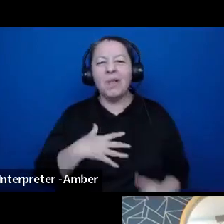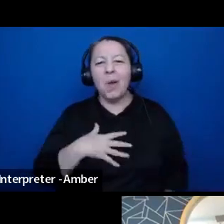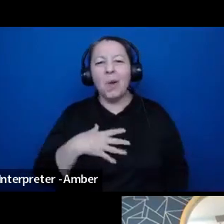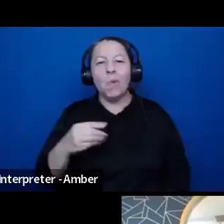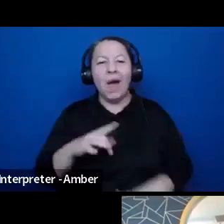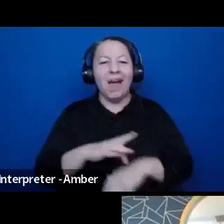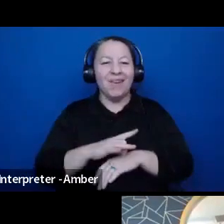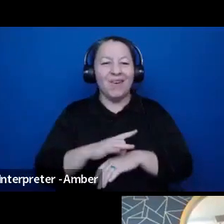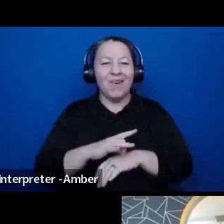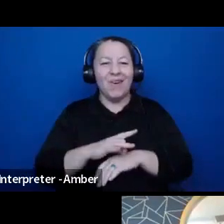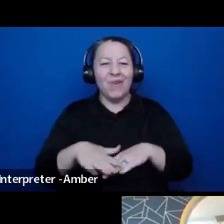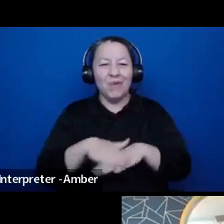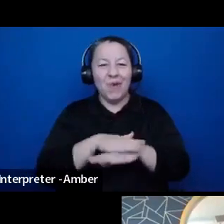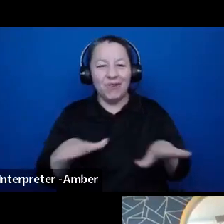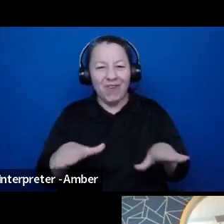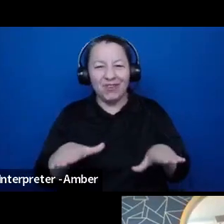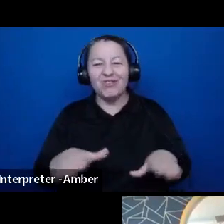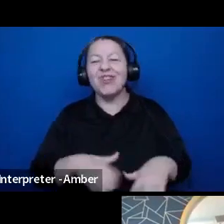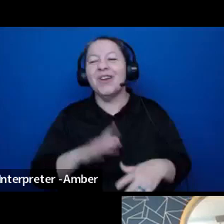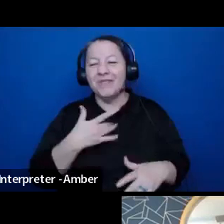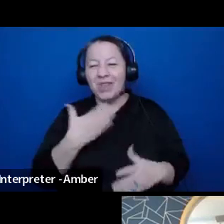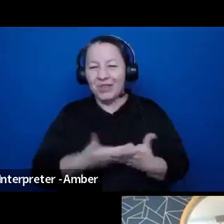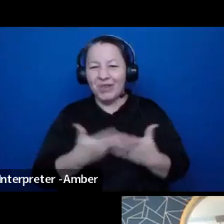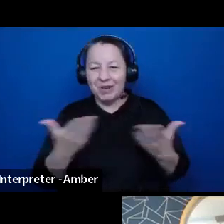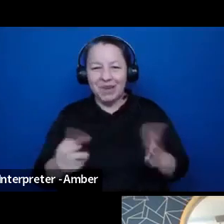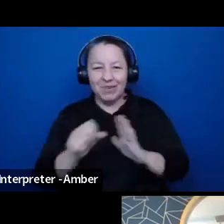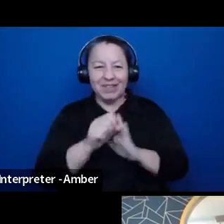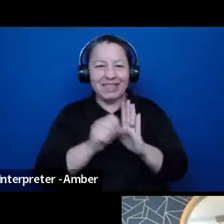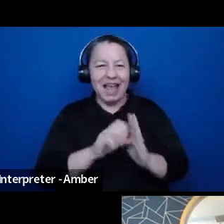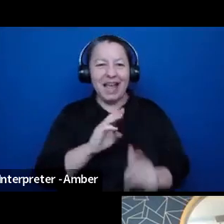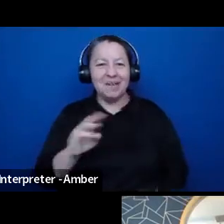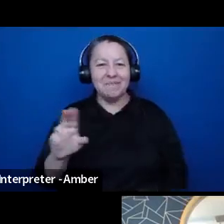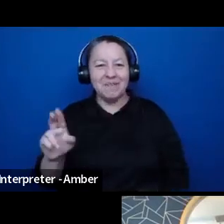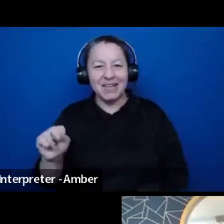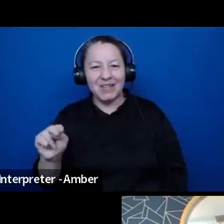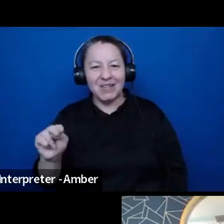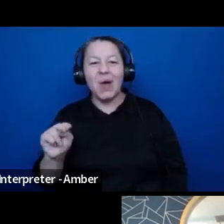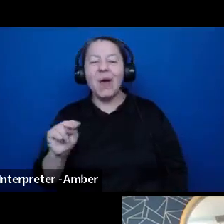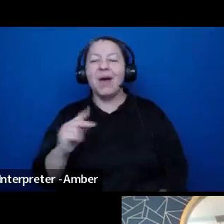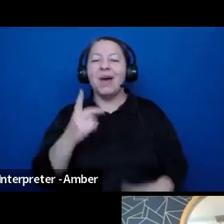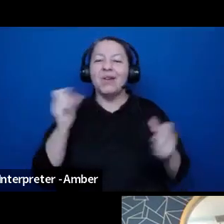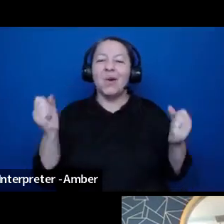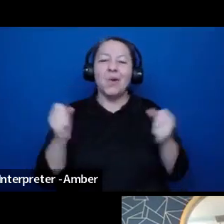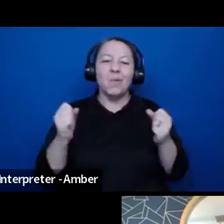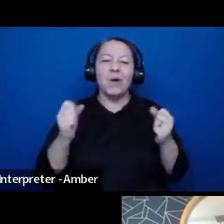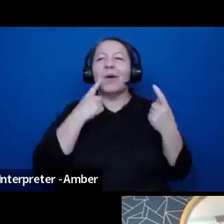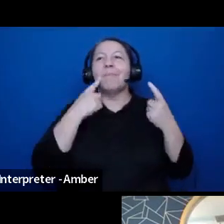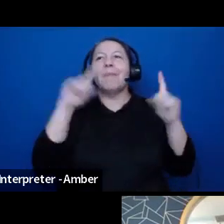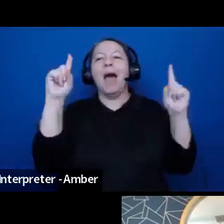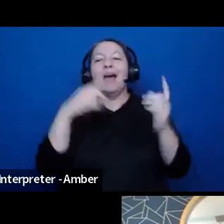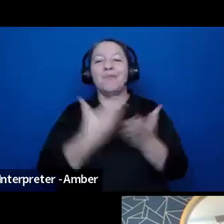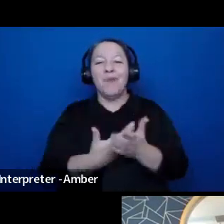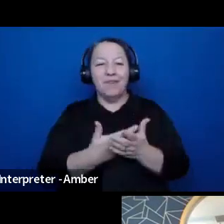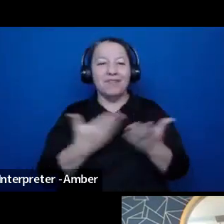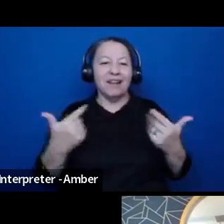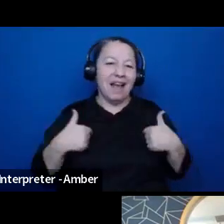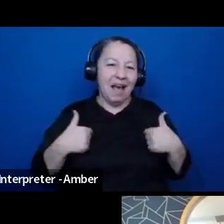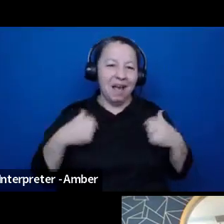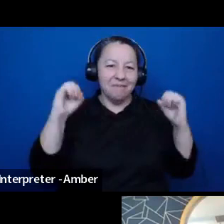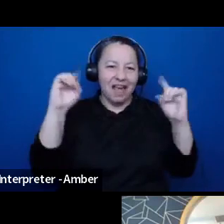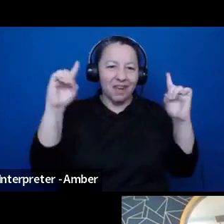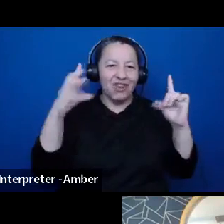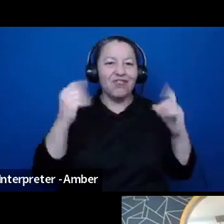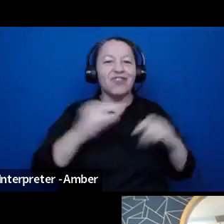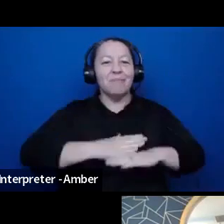from Minnesota. Winter has finally arrived. Yeah, and I'm the education and prevention coordinator